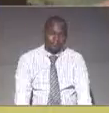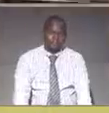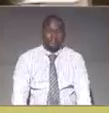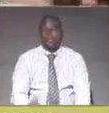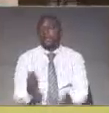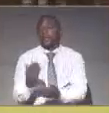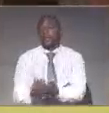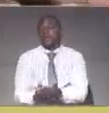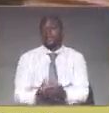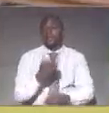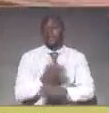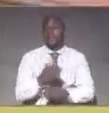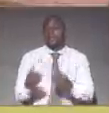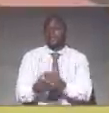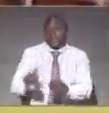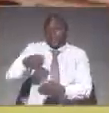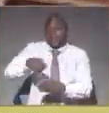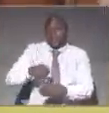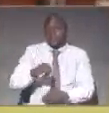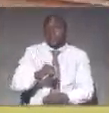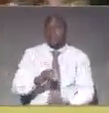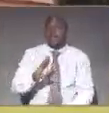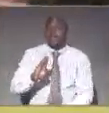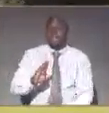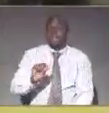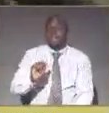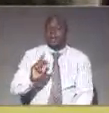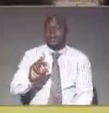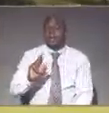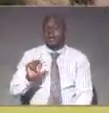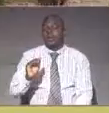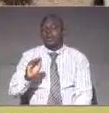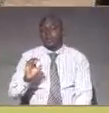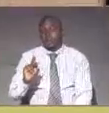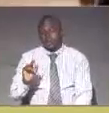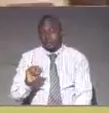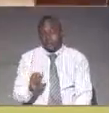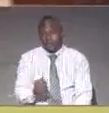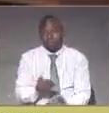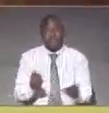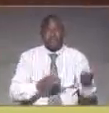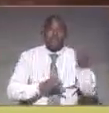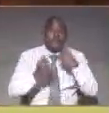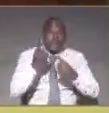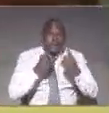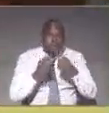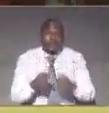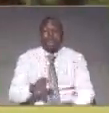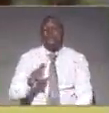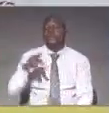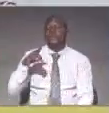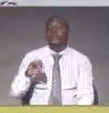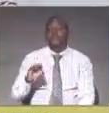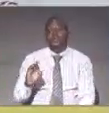These are some of the buildings inside the barracks for which over 100 people allegedly cry foul as UPDF's 3rd